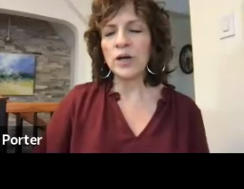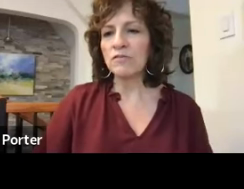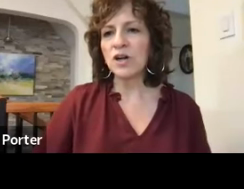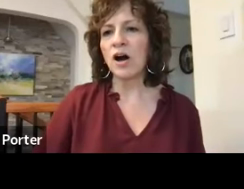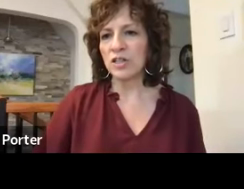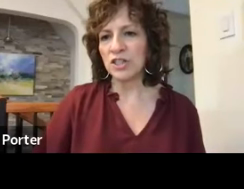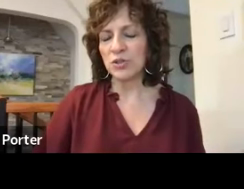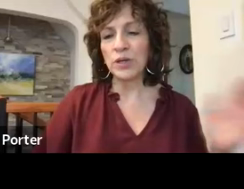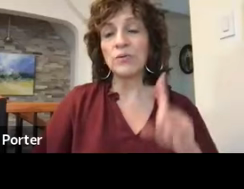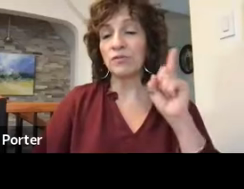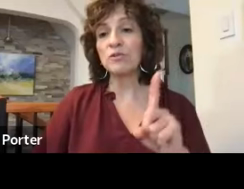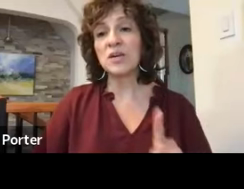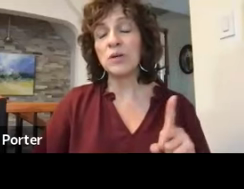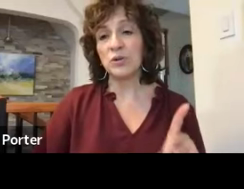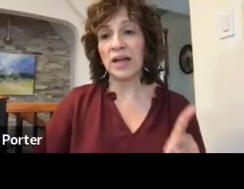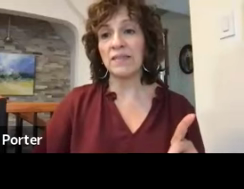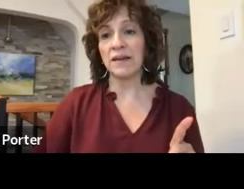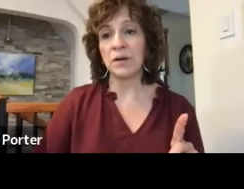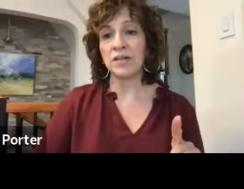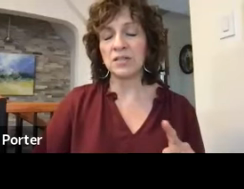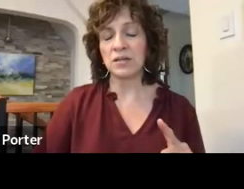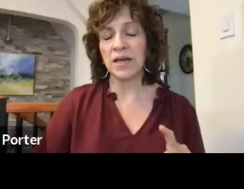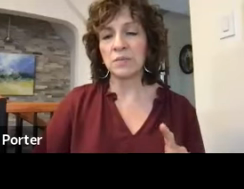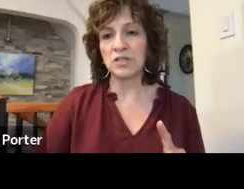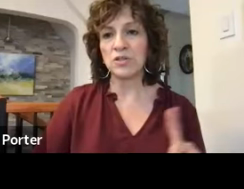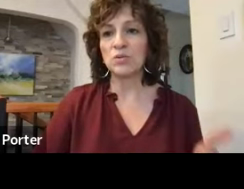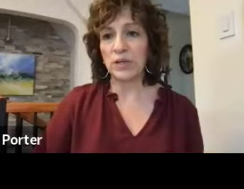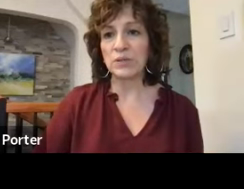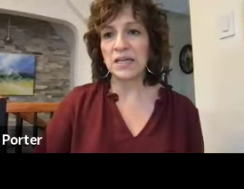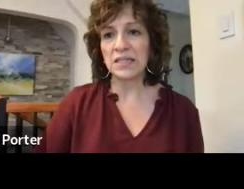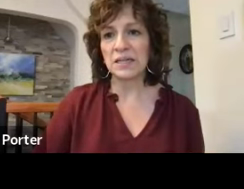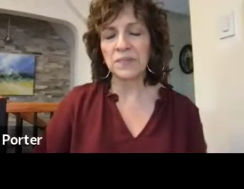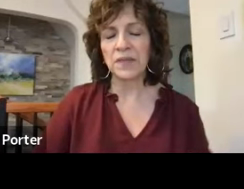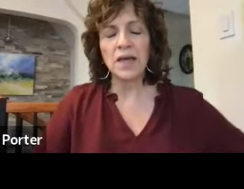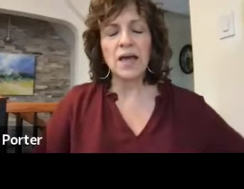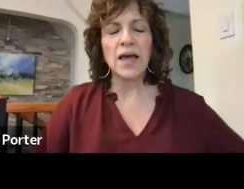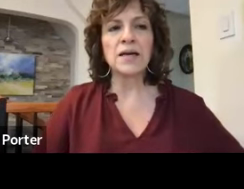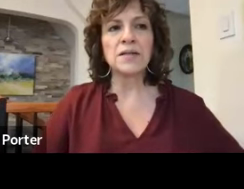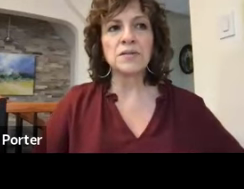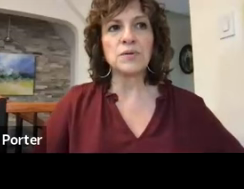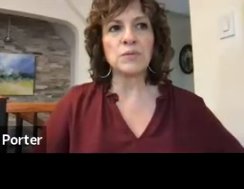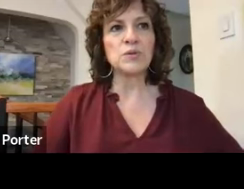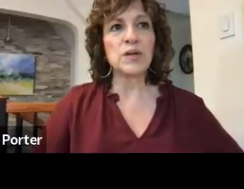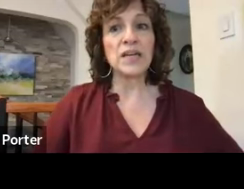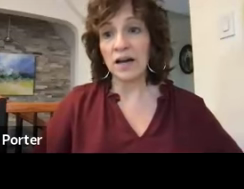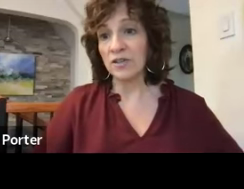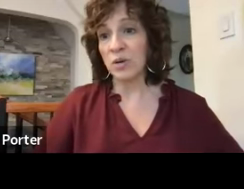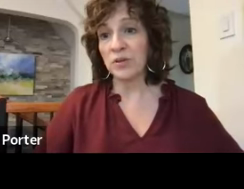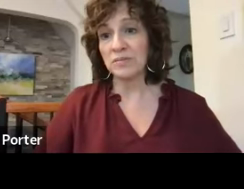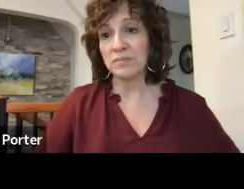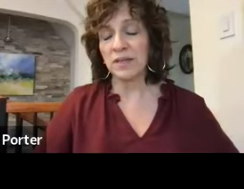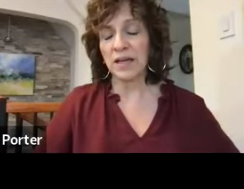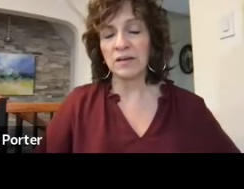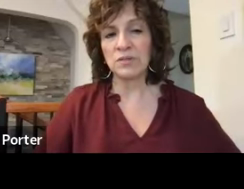he went off to college. The first time we knew anything about his cannabis use was when he was 18. And it was when he got